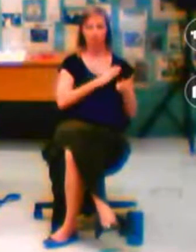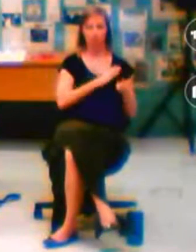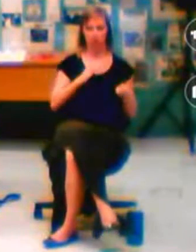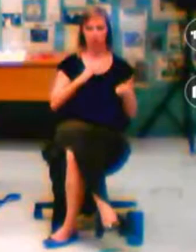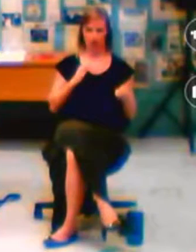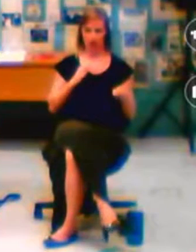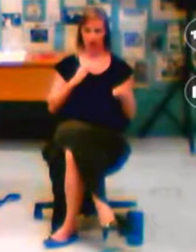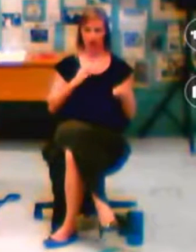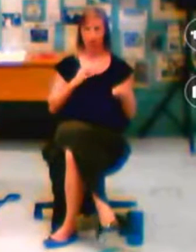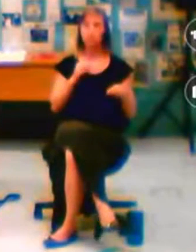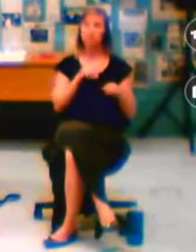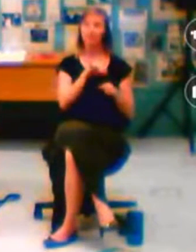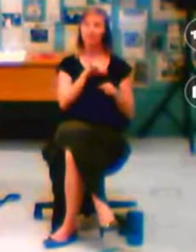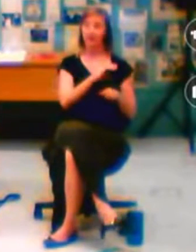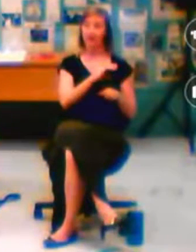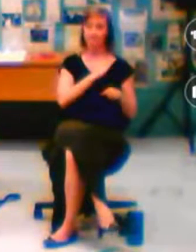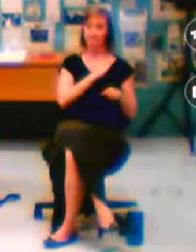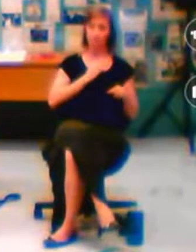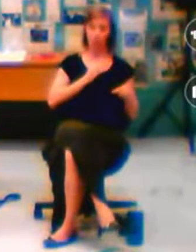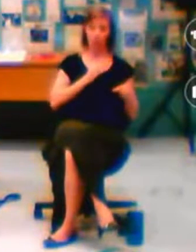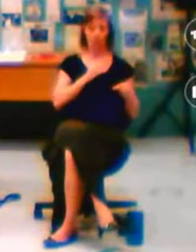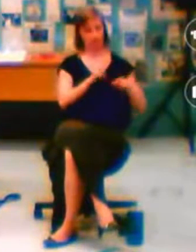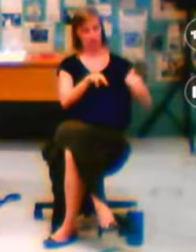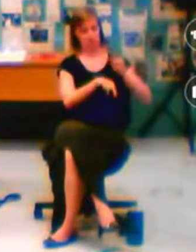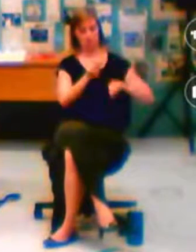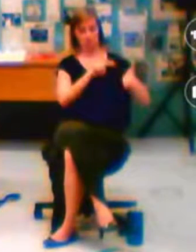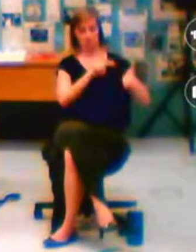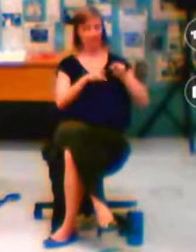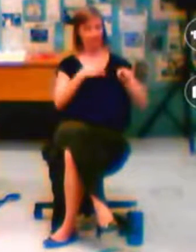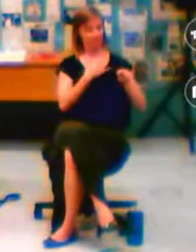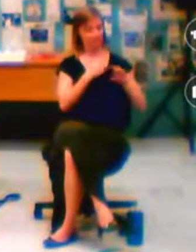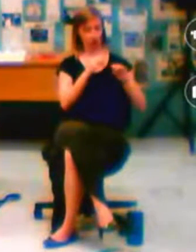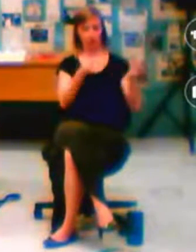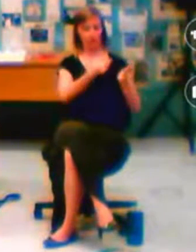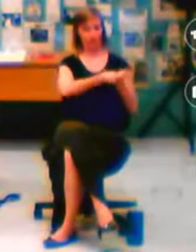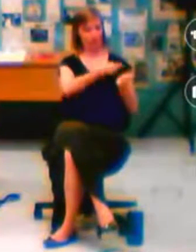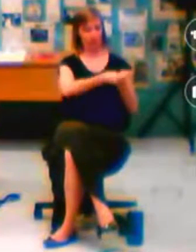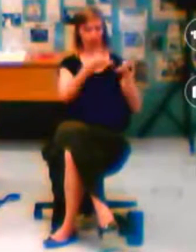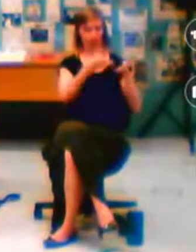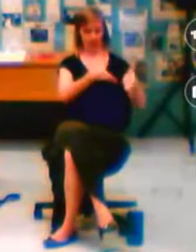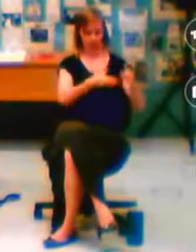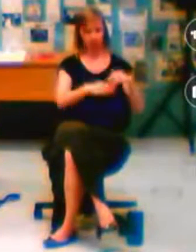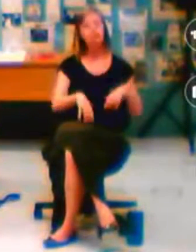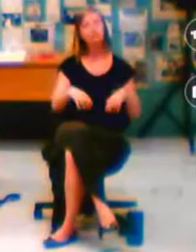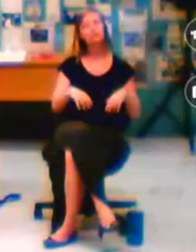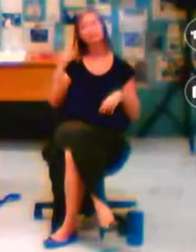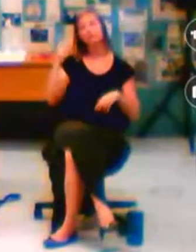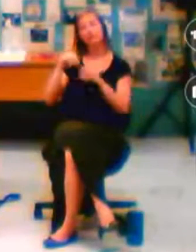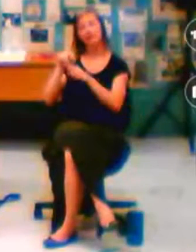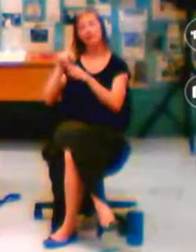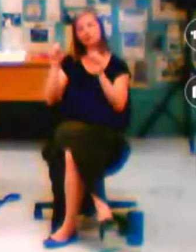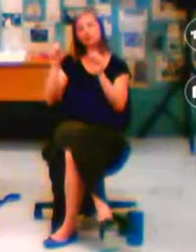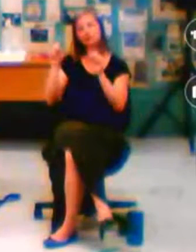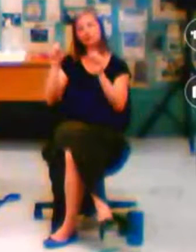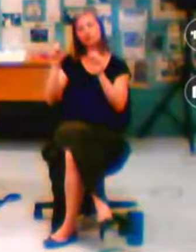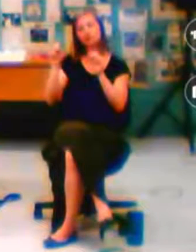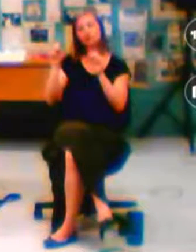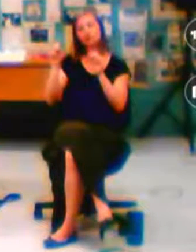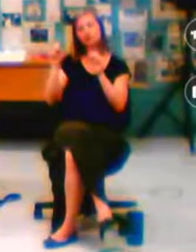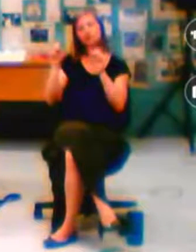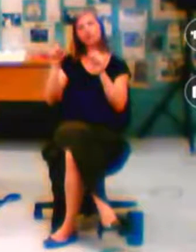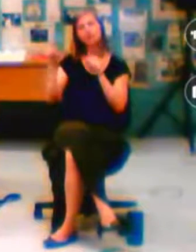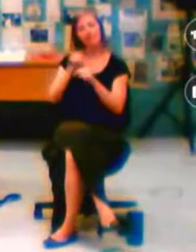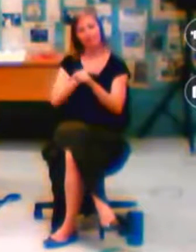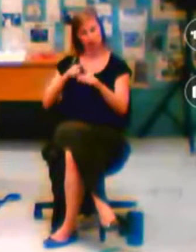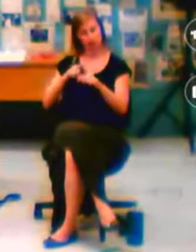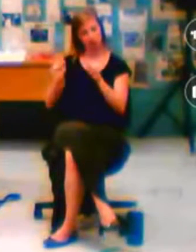One of the differences, I think, in this amendment is that the only thing that can call it off is the interim board. If in the board's judgment, I mean, you read us